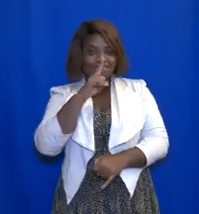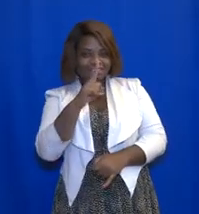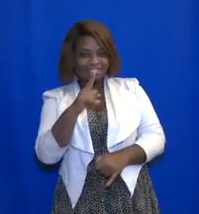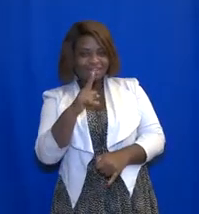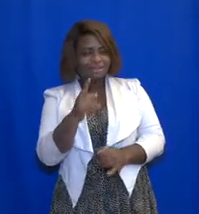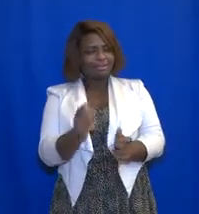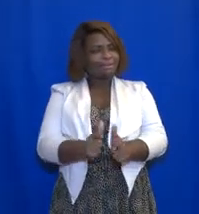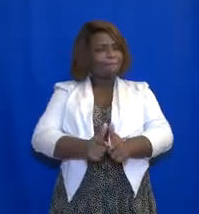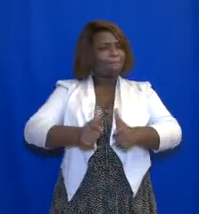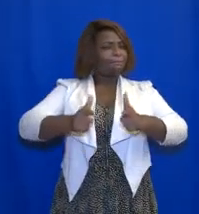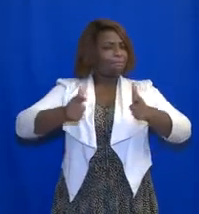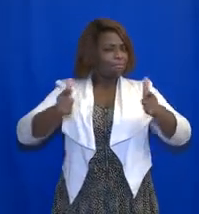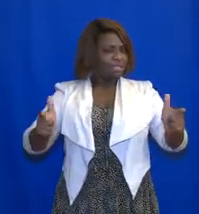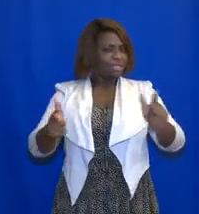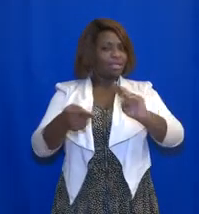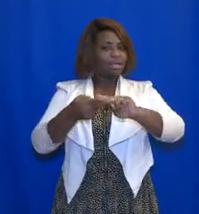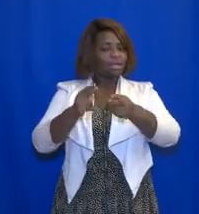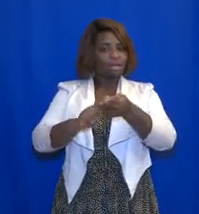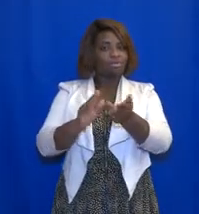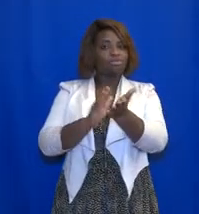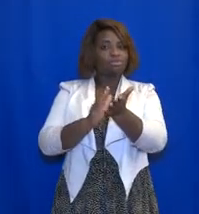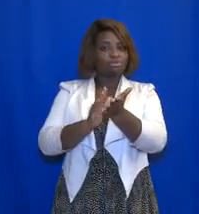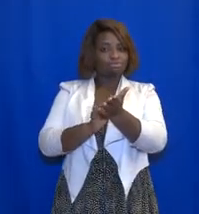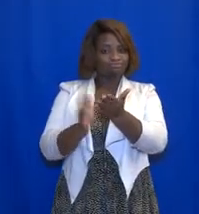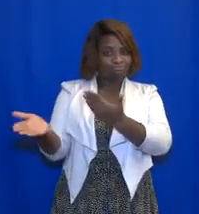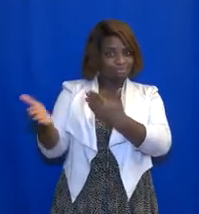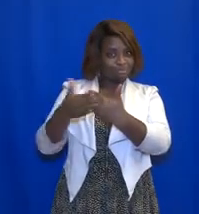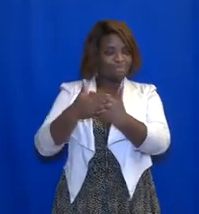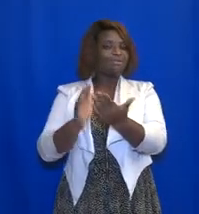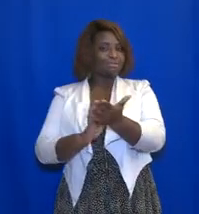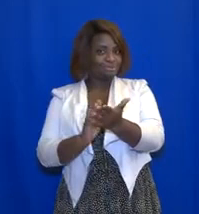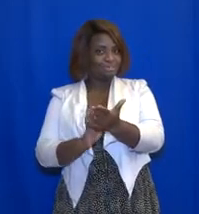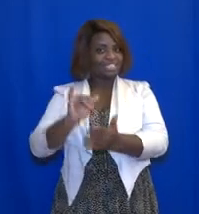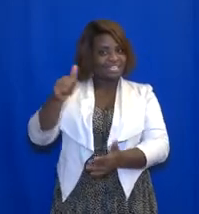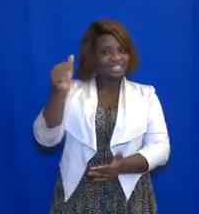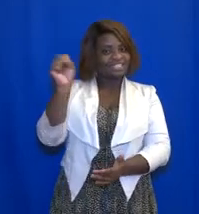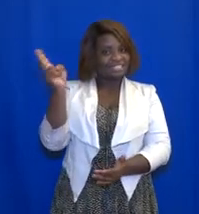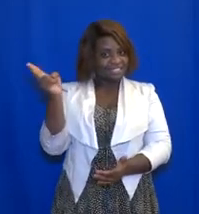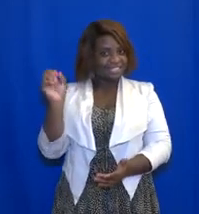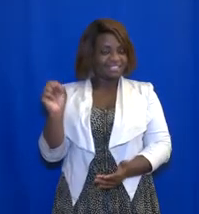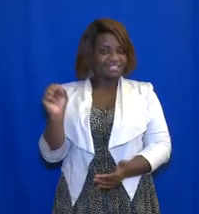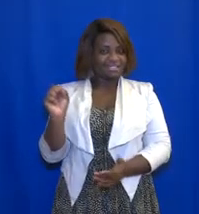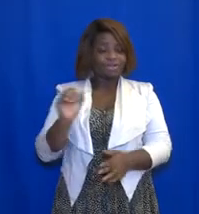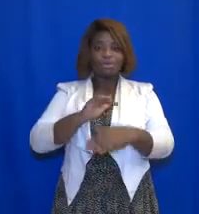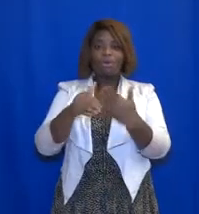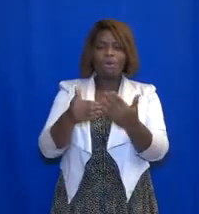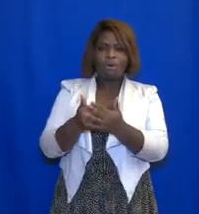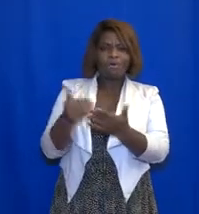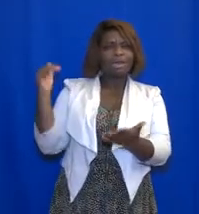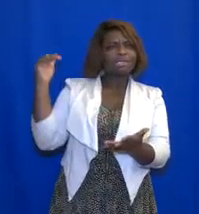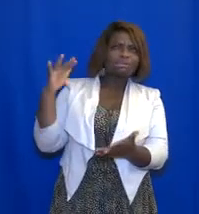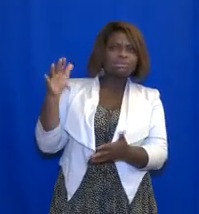the largest batch of students to return to school. In all, we're expecting